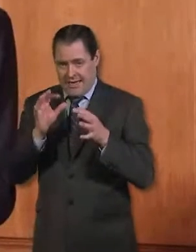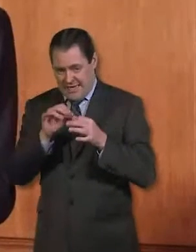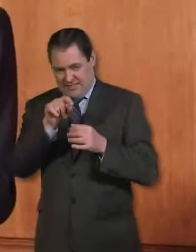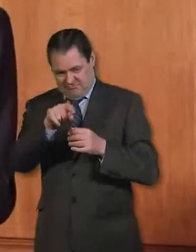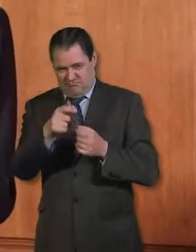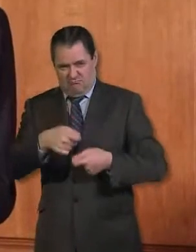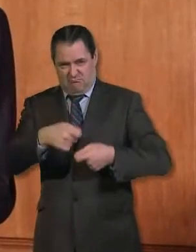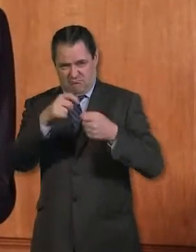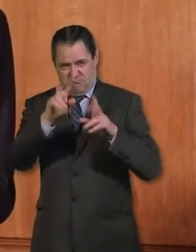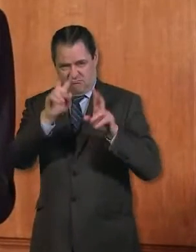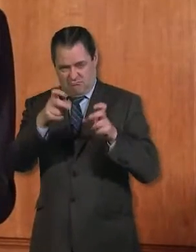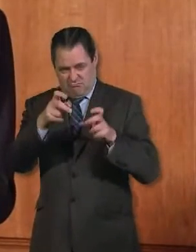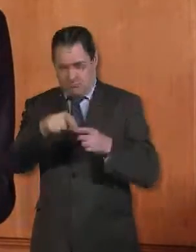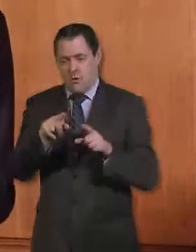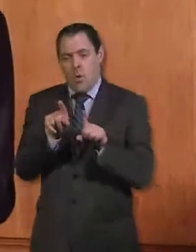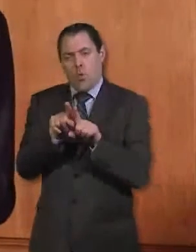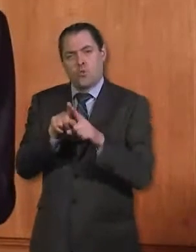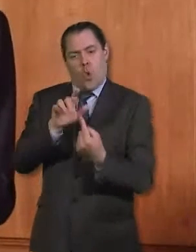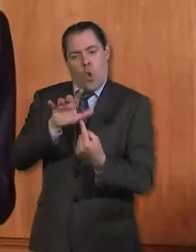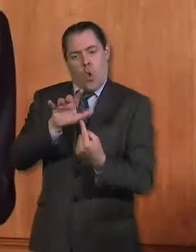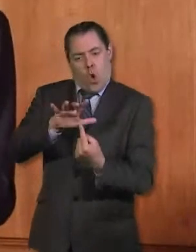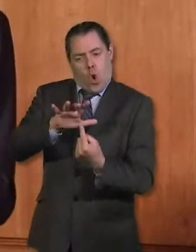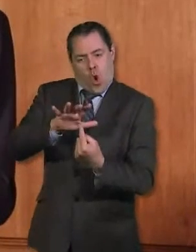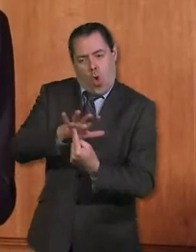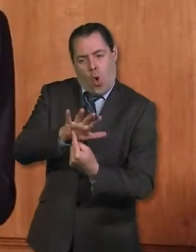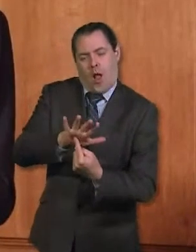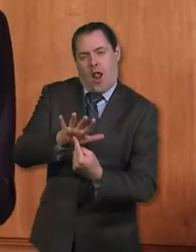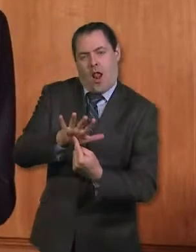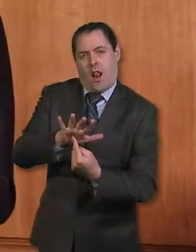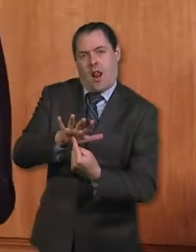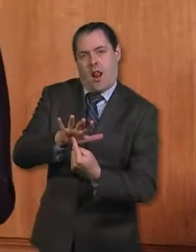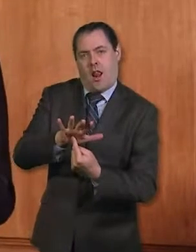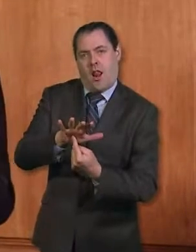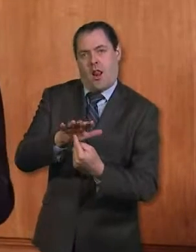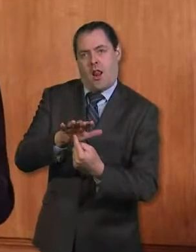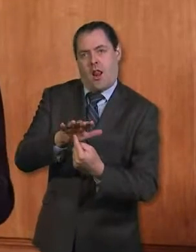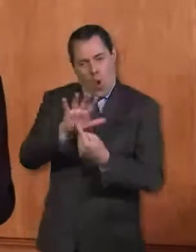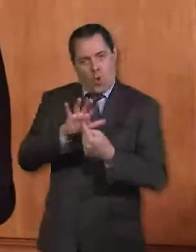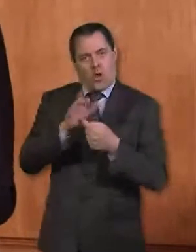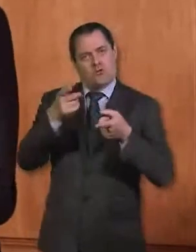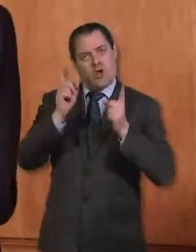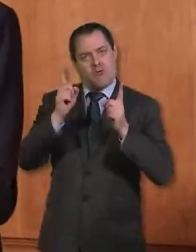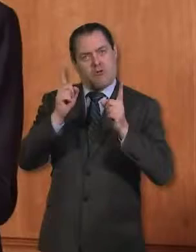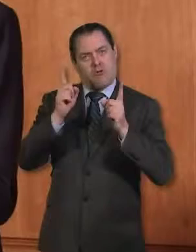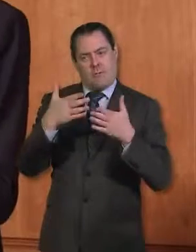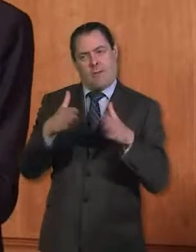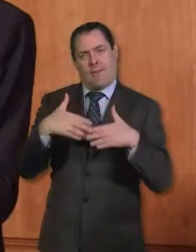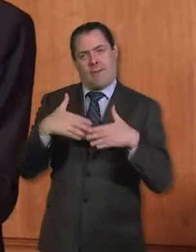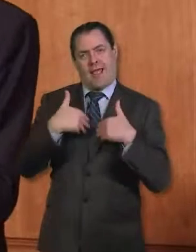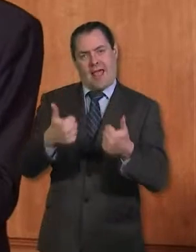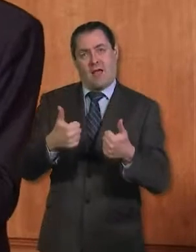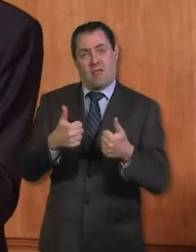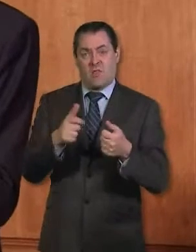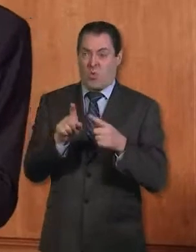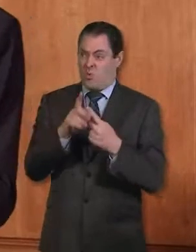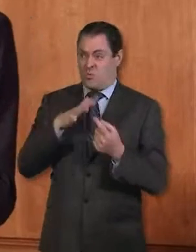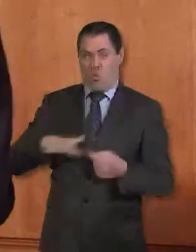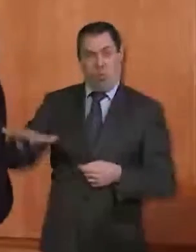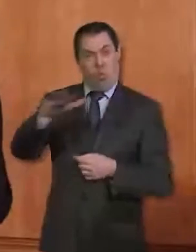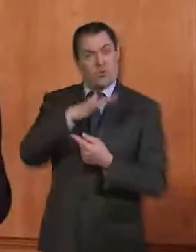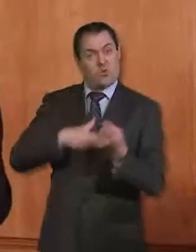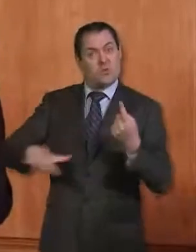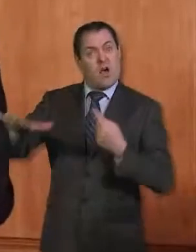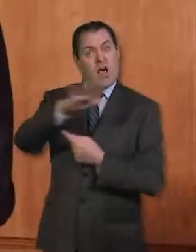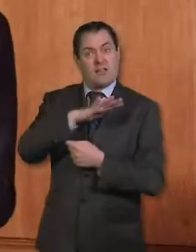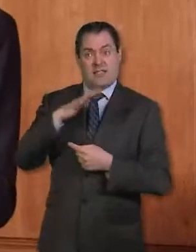local resources. We have local directors of public health, but actually the whole of civic society needs to be involved in coronavirus. We're all affected by